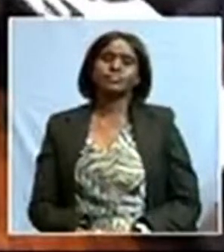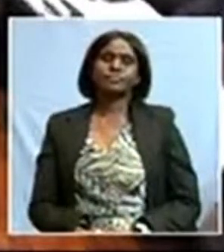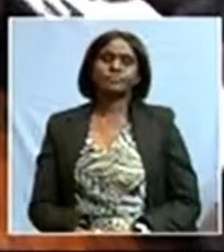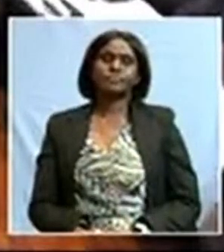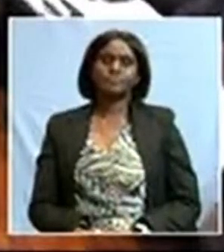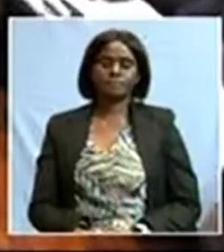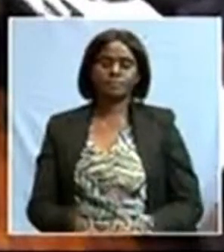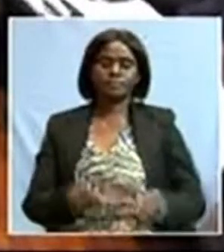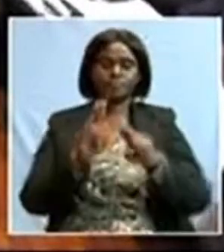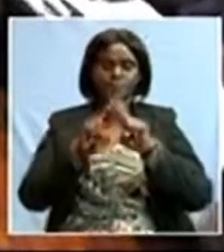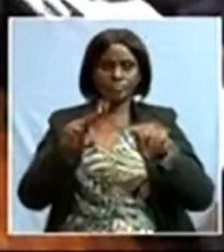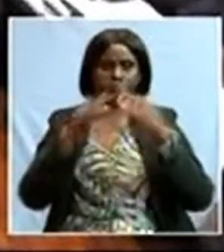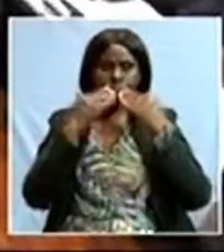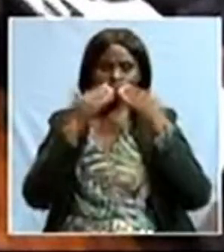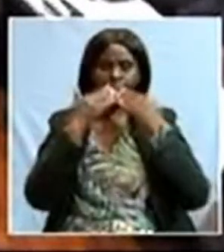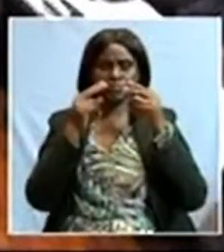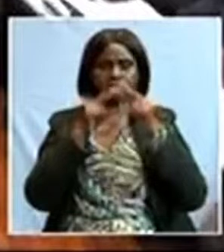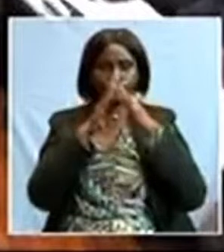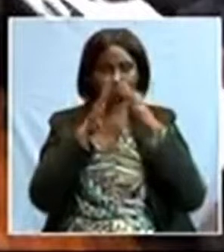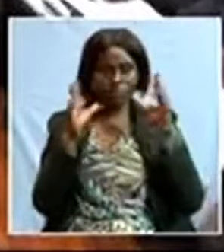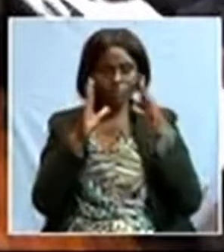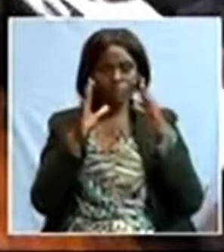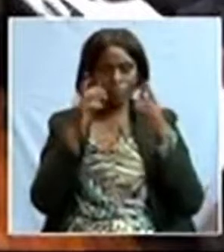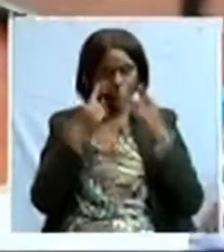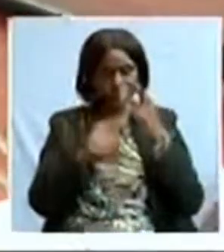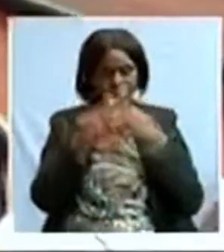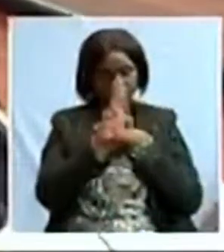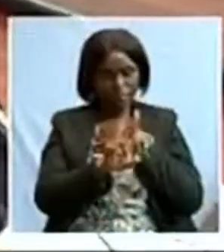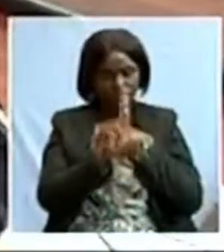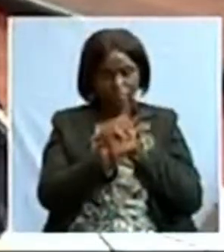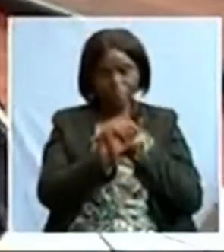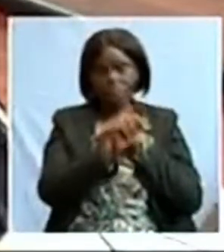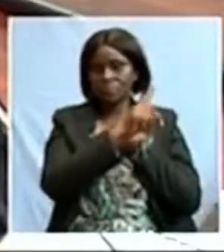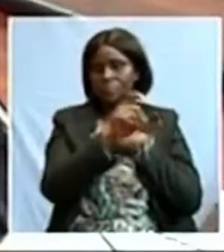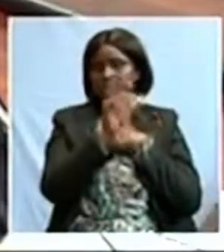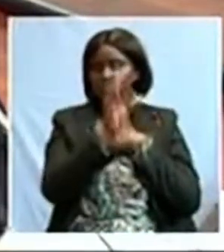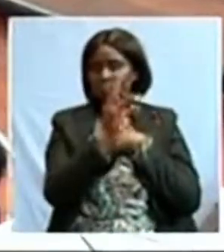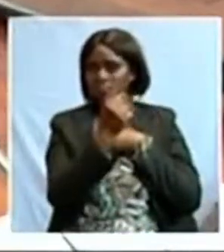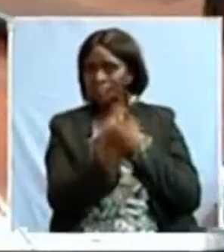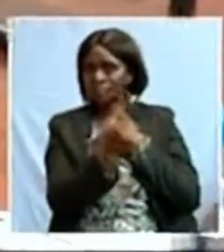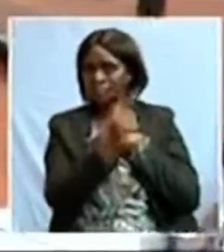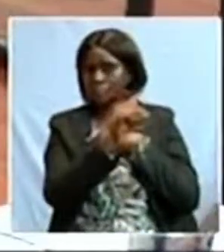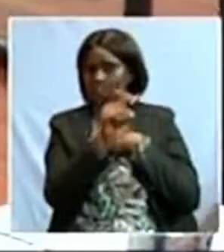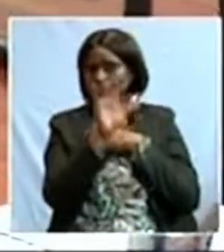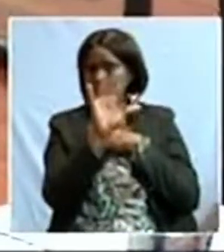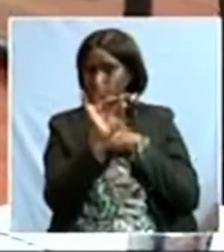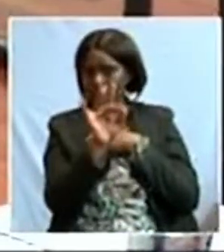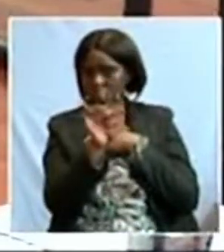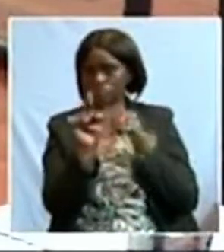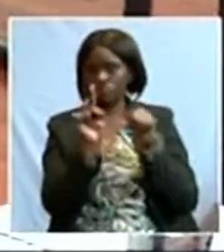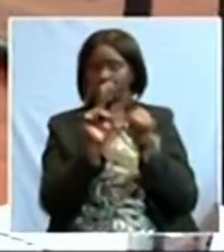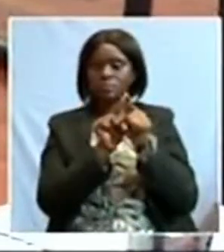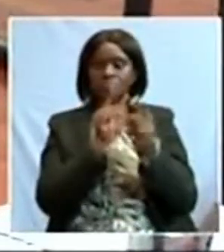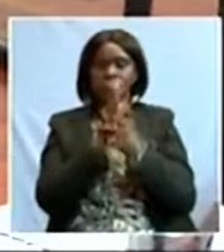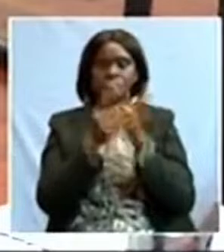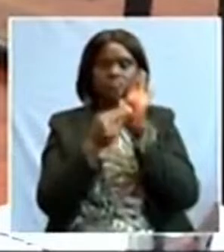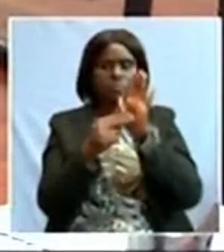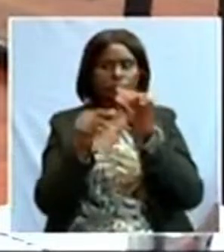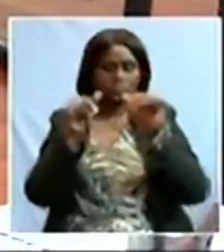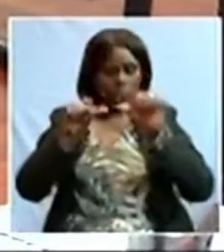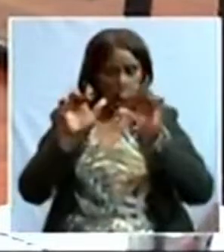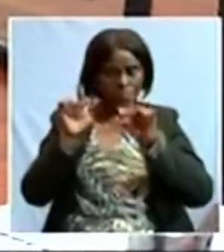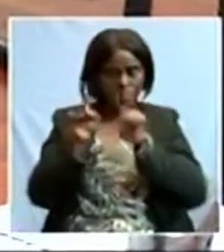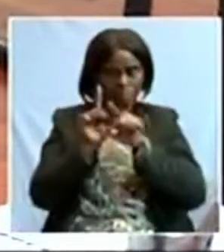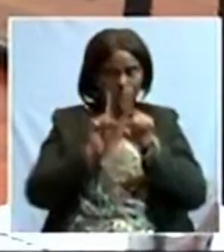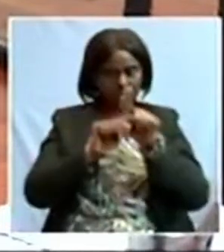Thank you, Chair. Chair, to start with, what was spent is 161.58, as rightly indicated by the auditors.